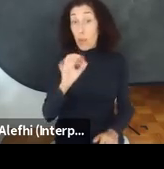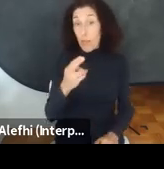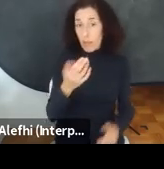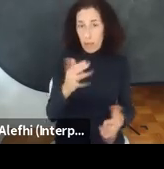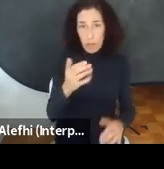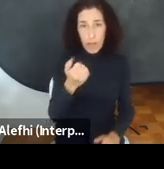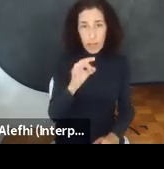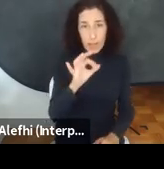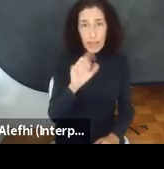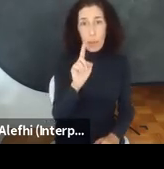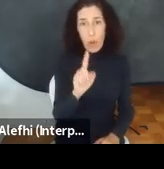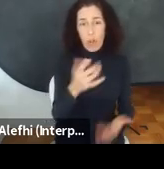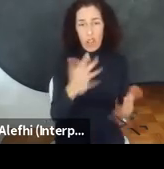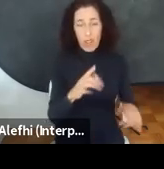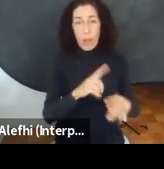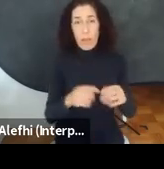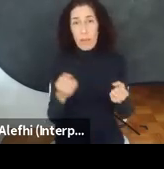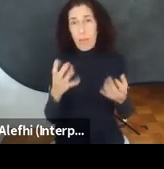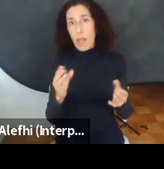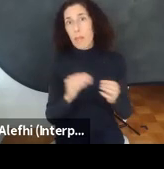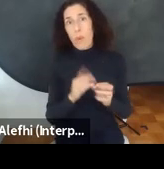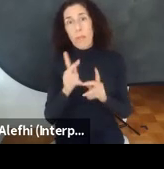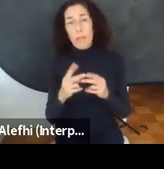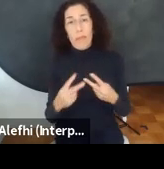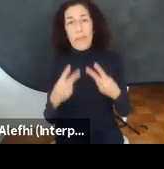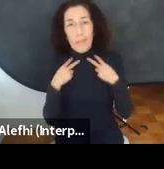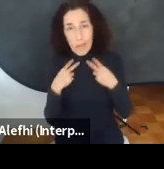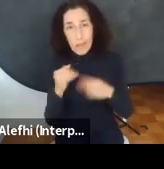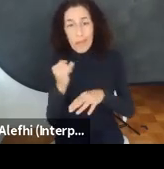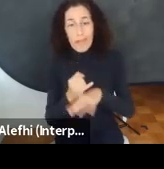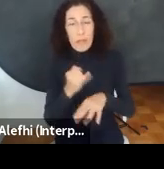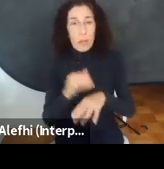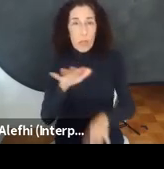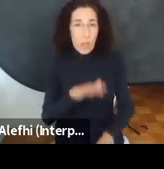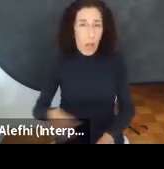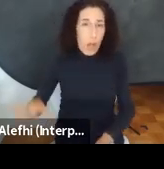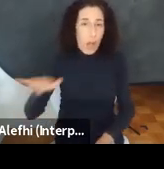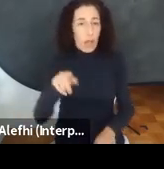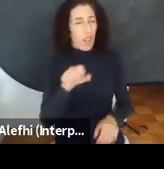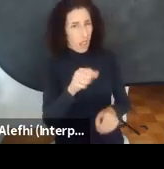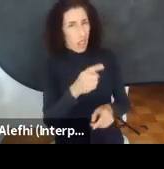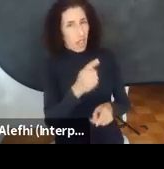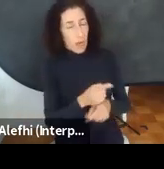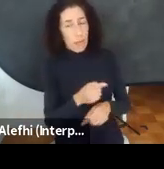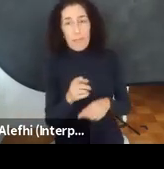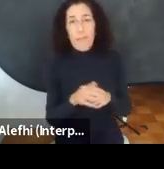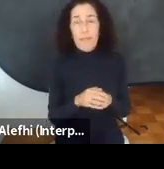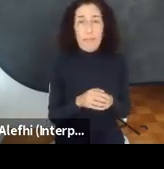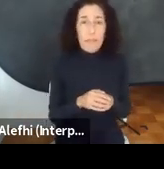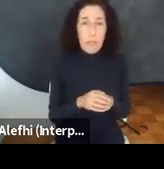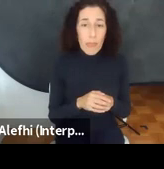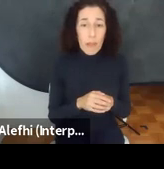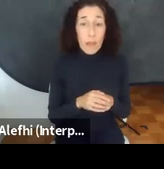people in institutions in the country. Yeah. And, you know, I think your point, Ricardo, about, that they don't get to make